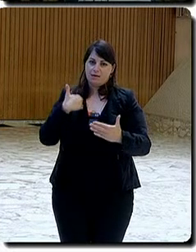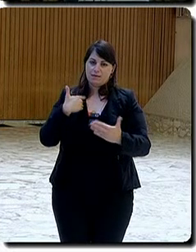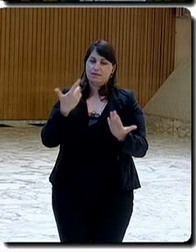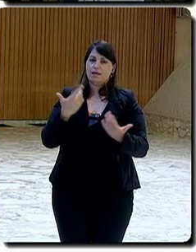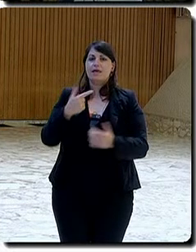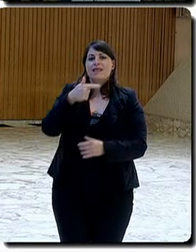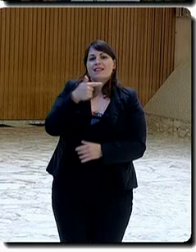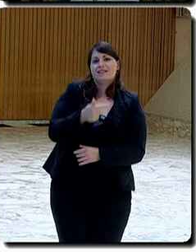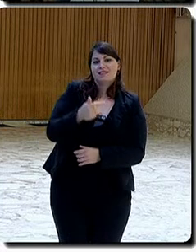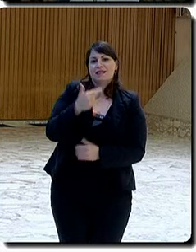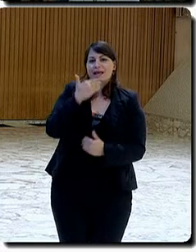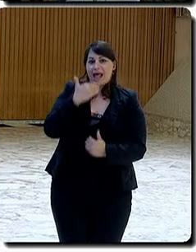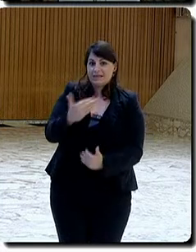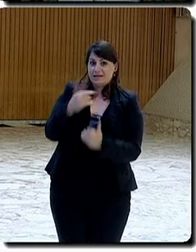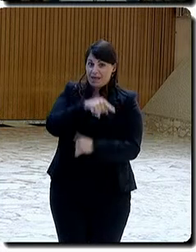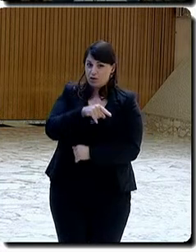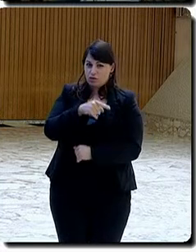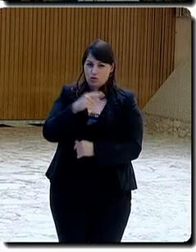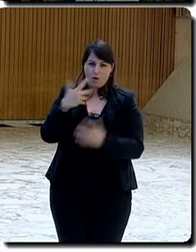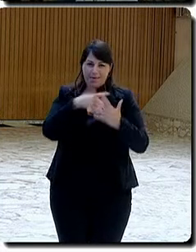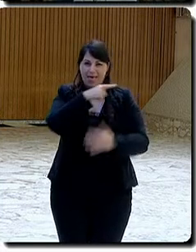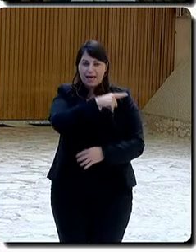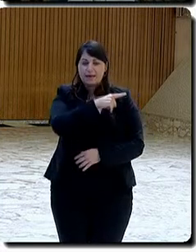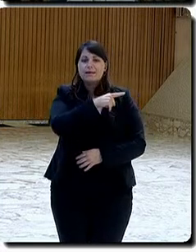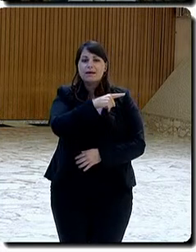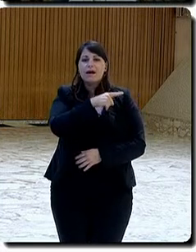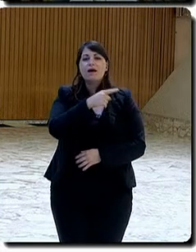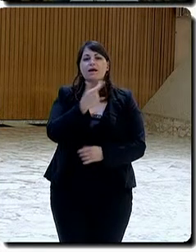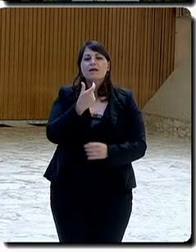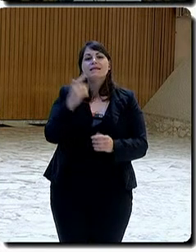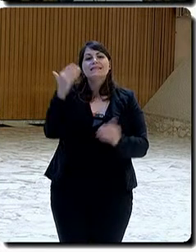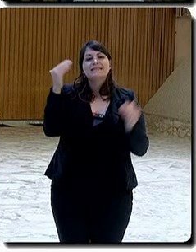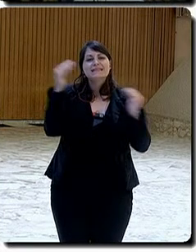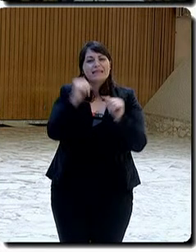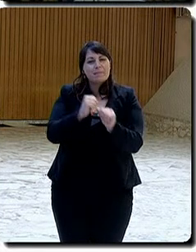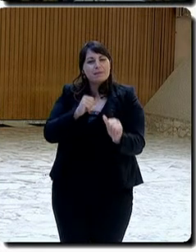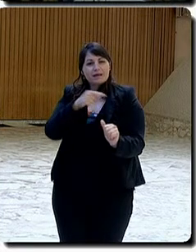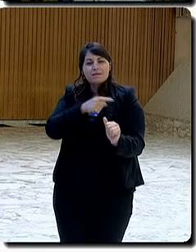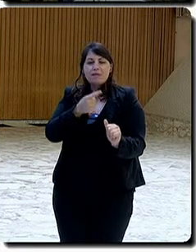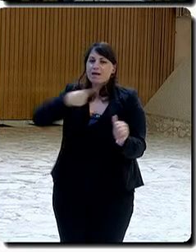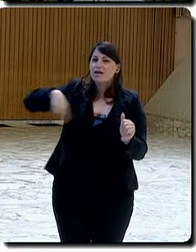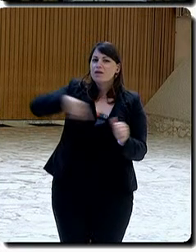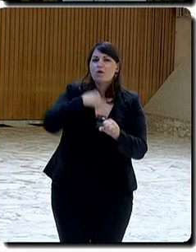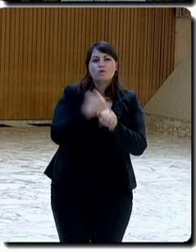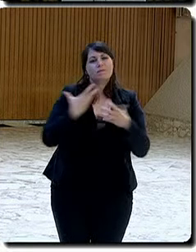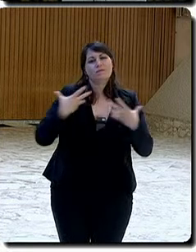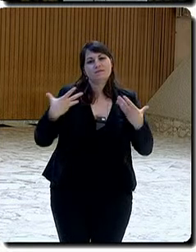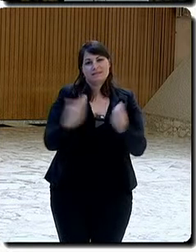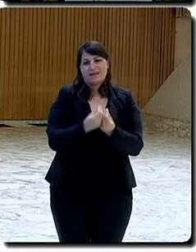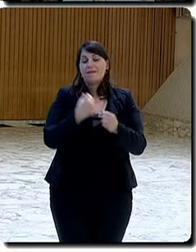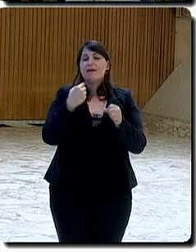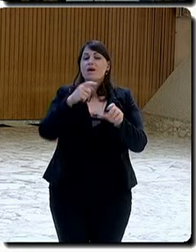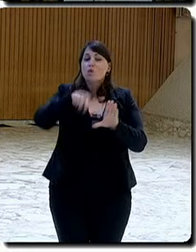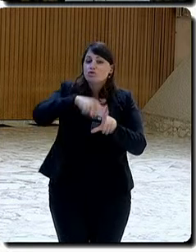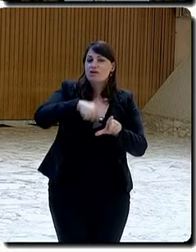Share the family recipes. Write them down, even if you've never done that before.